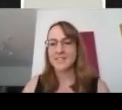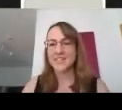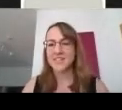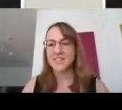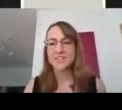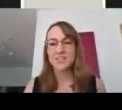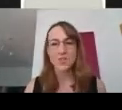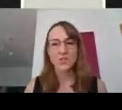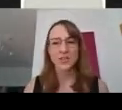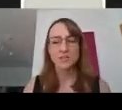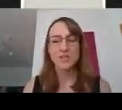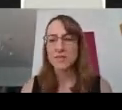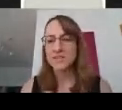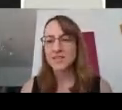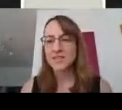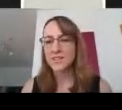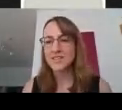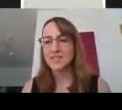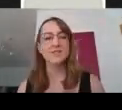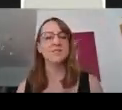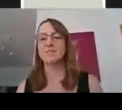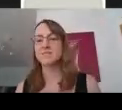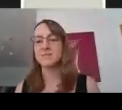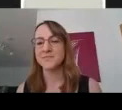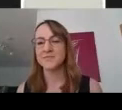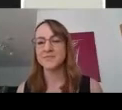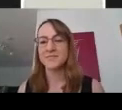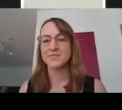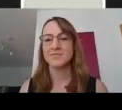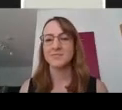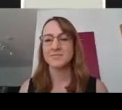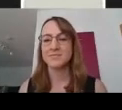All right, I just shared my screen. Can you all see it?